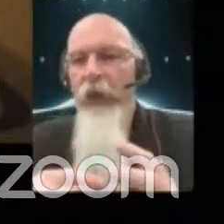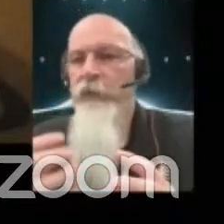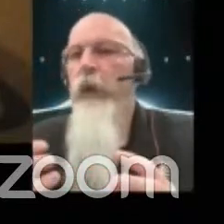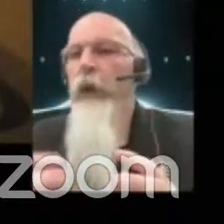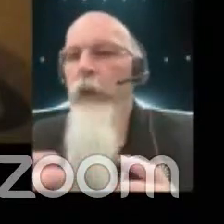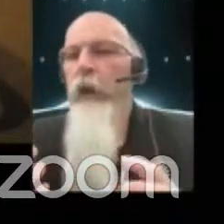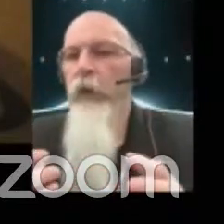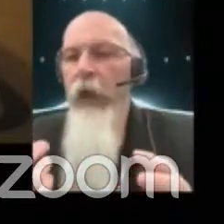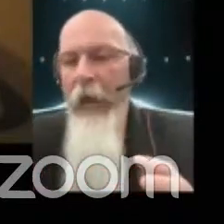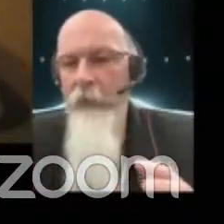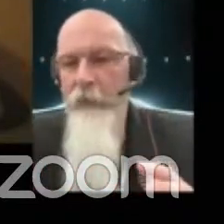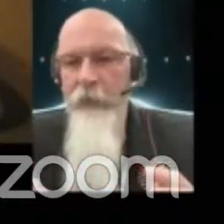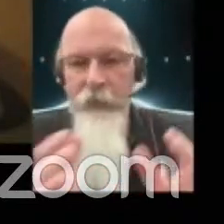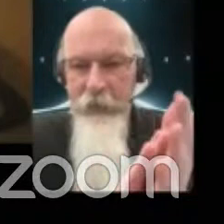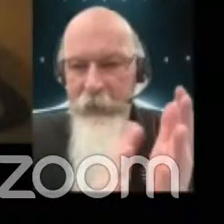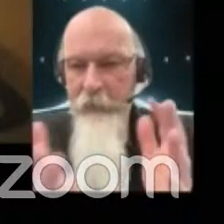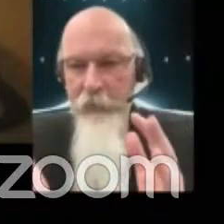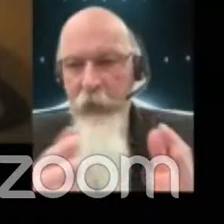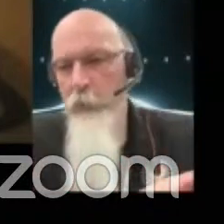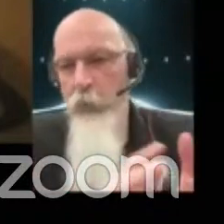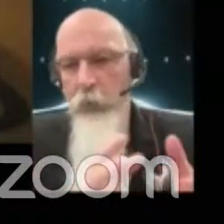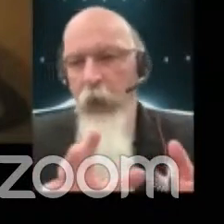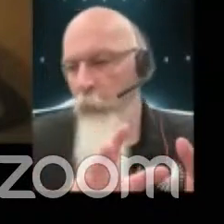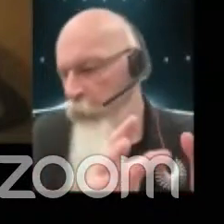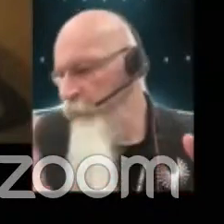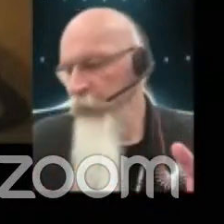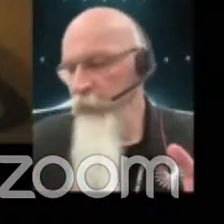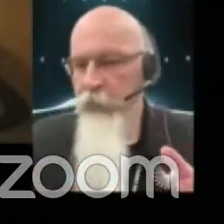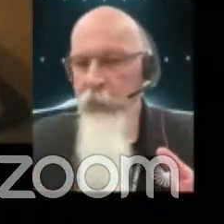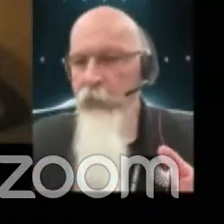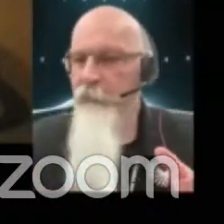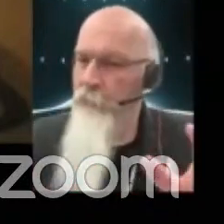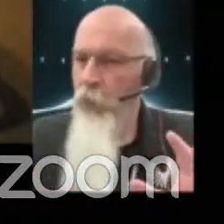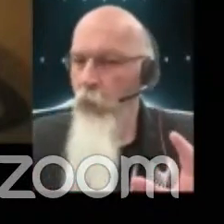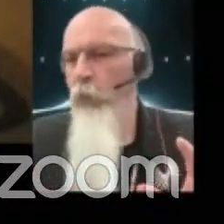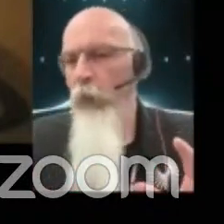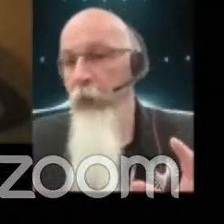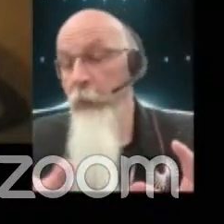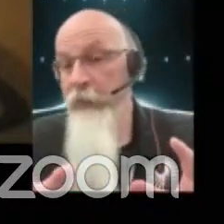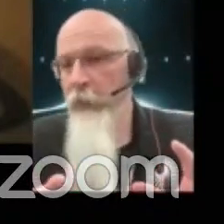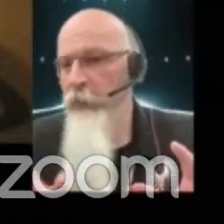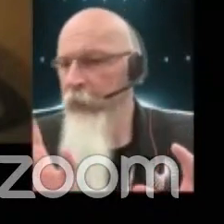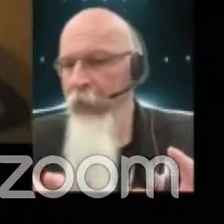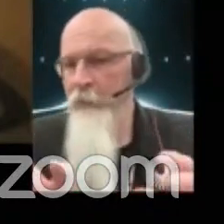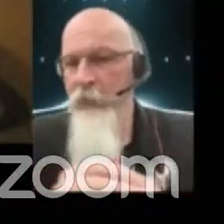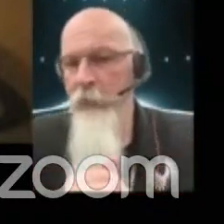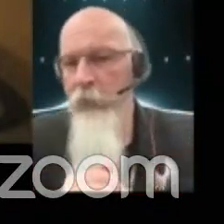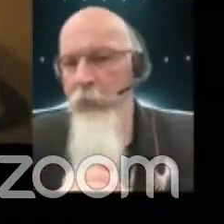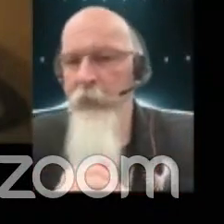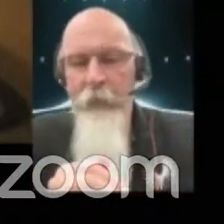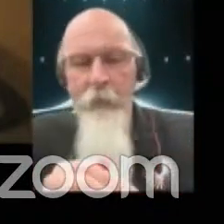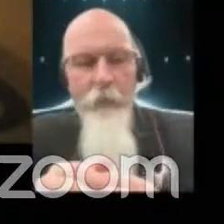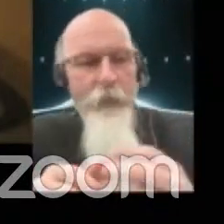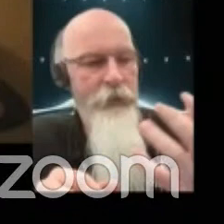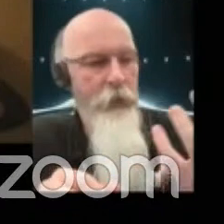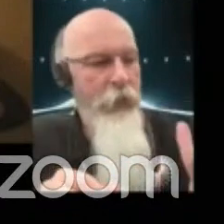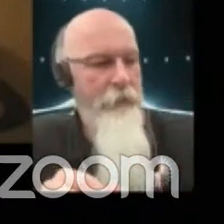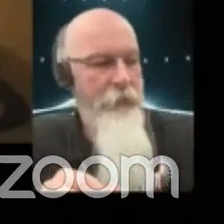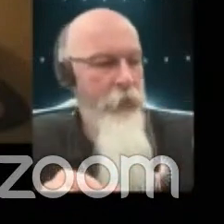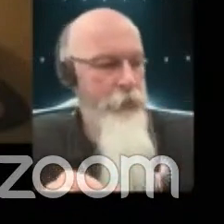that's where we are at this is the inflection point are we off the edge of the cliff not quite are we teetering absolutely